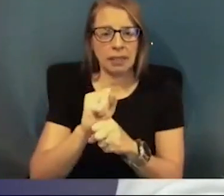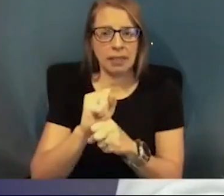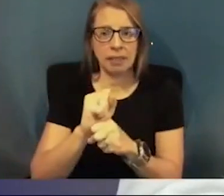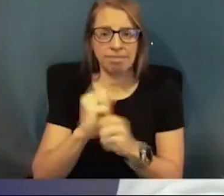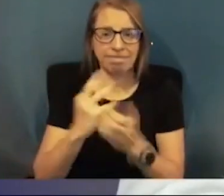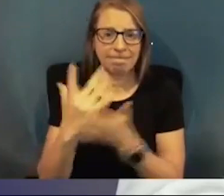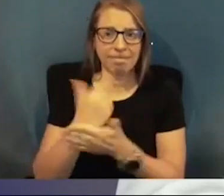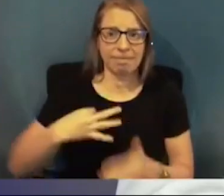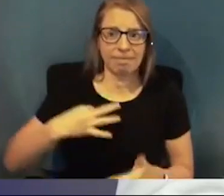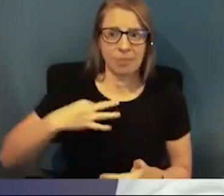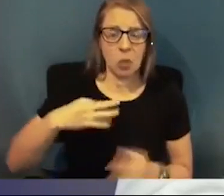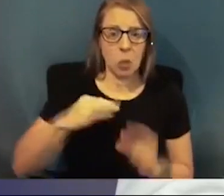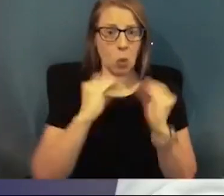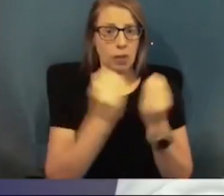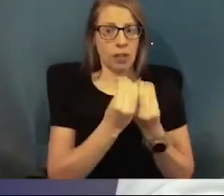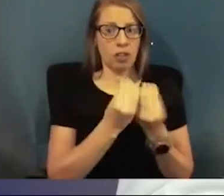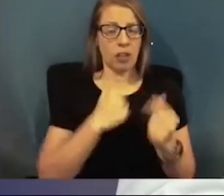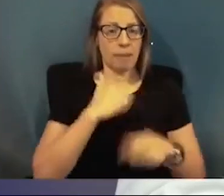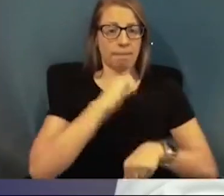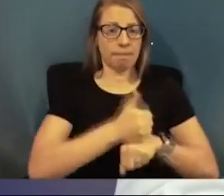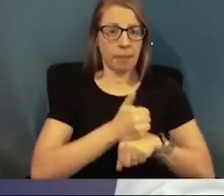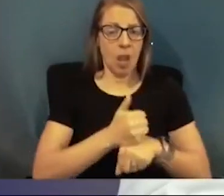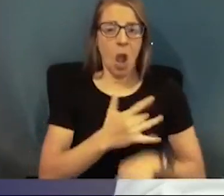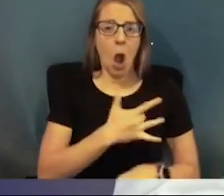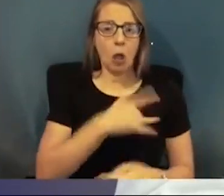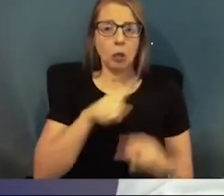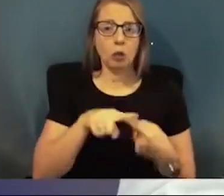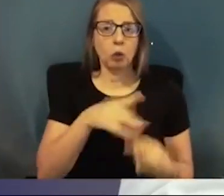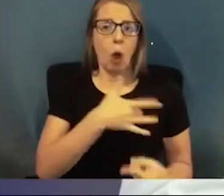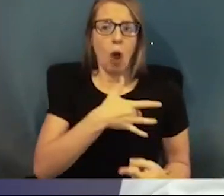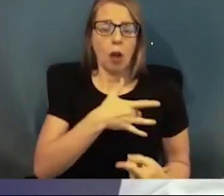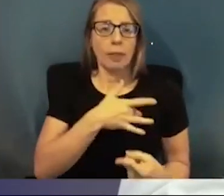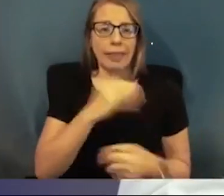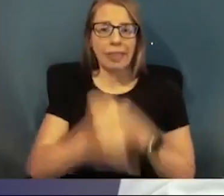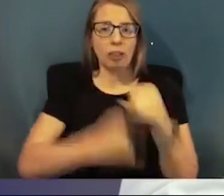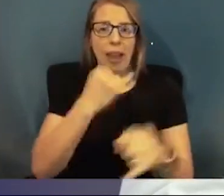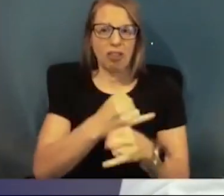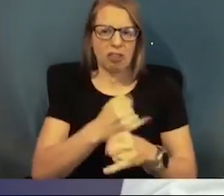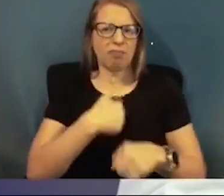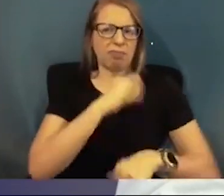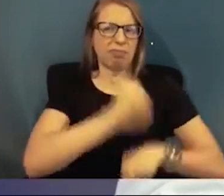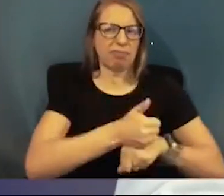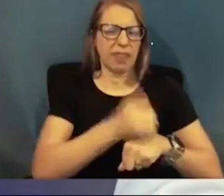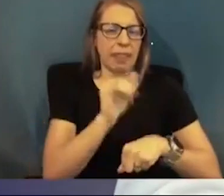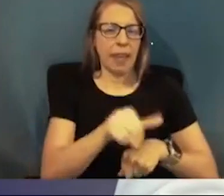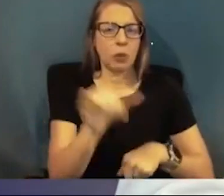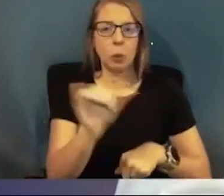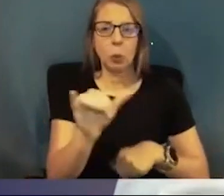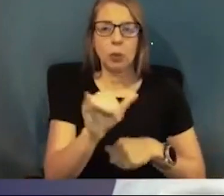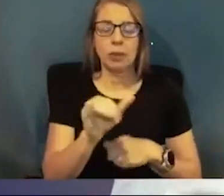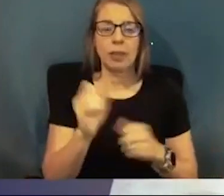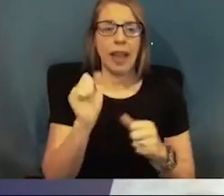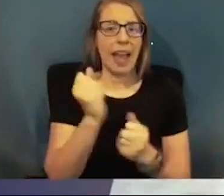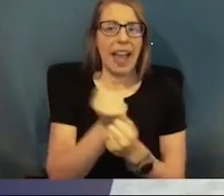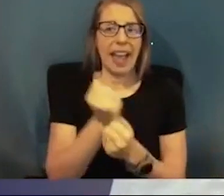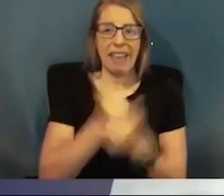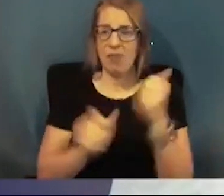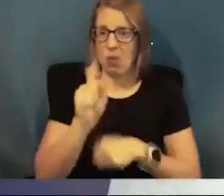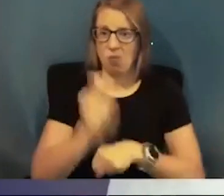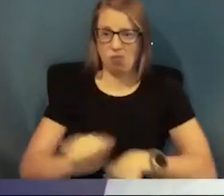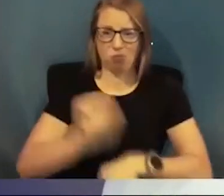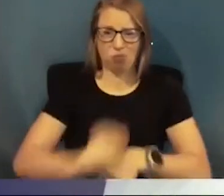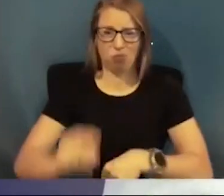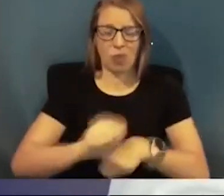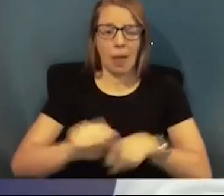helped found, Heart to Heart International, and everybody was working hard. But I decided, why not have a